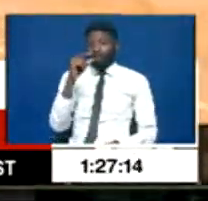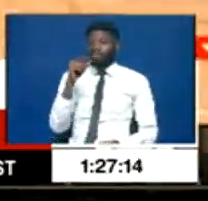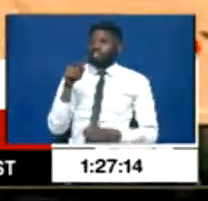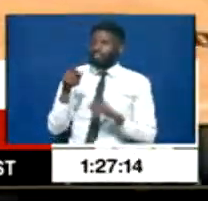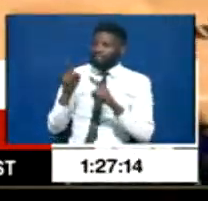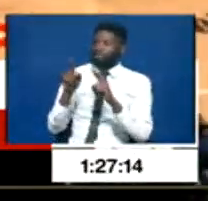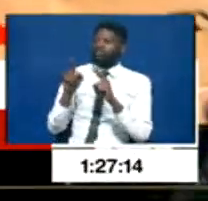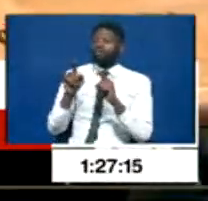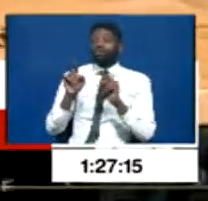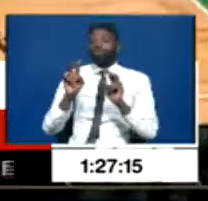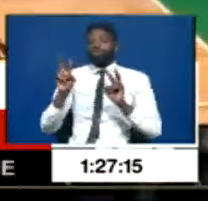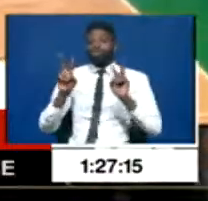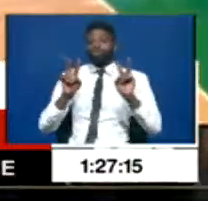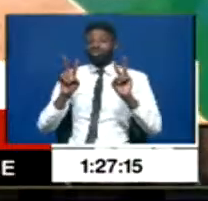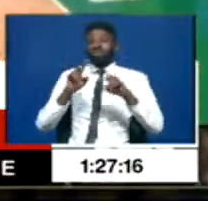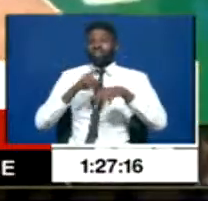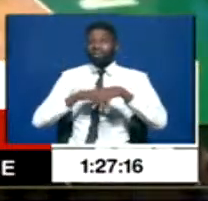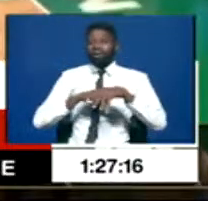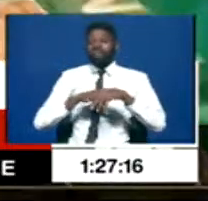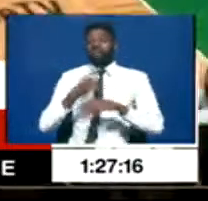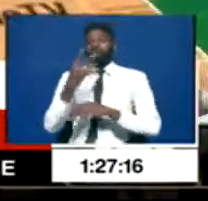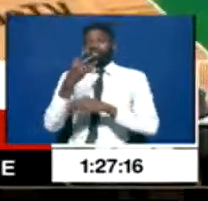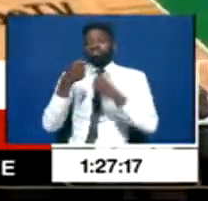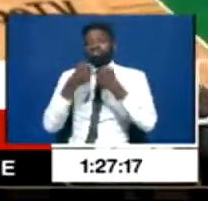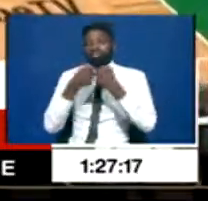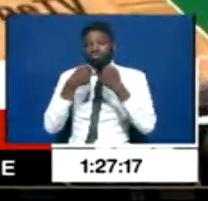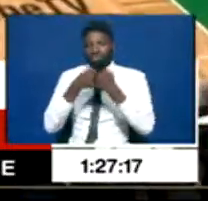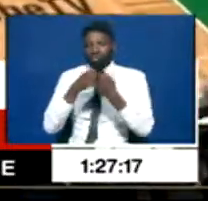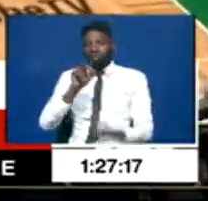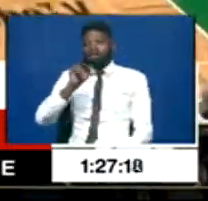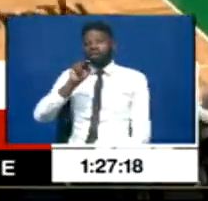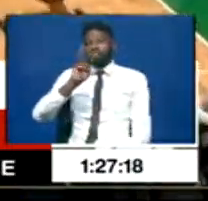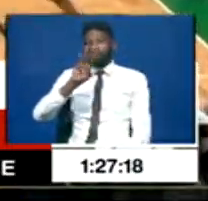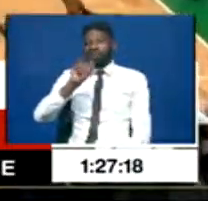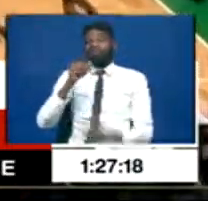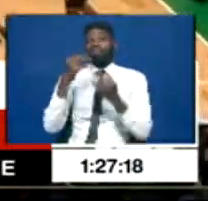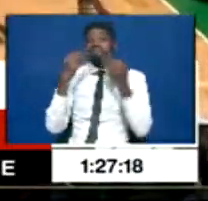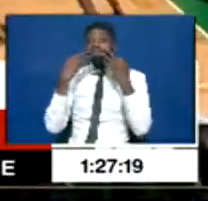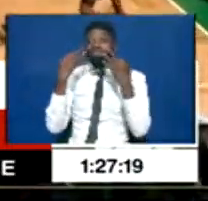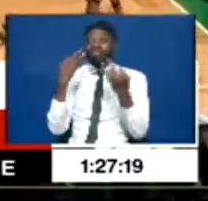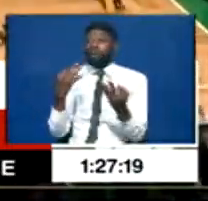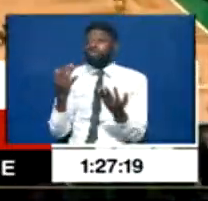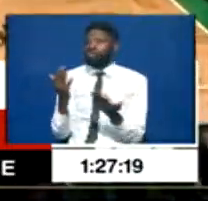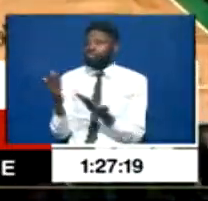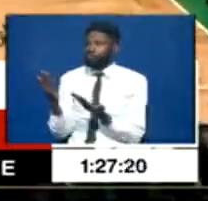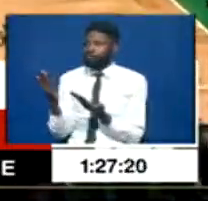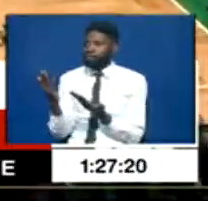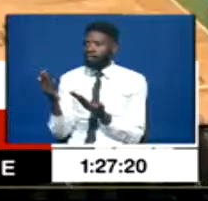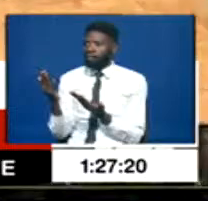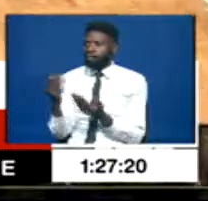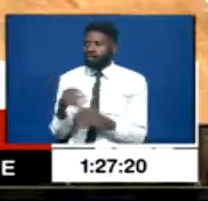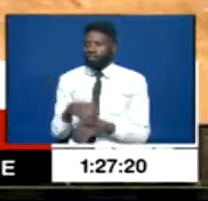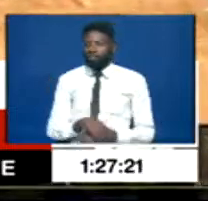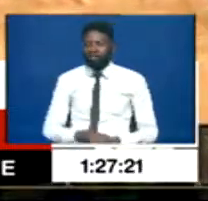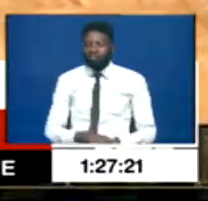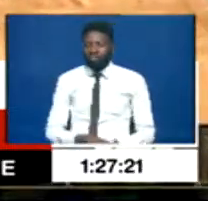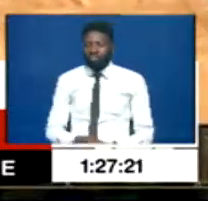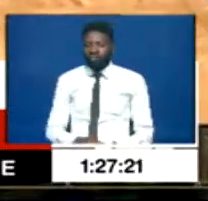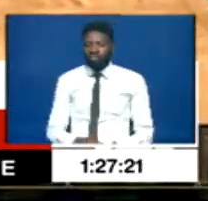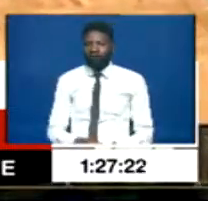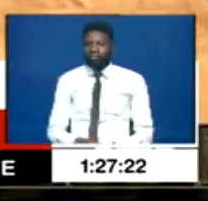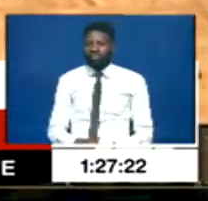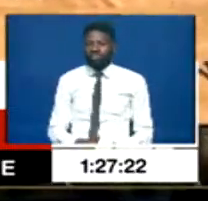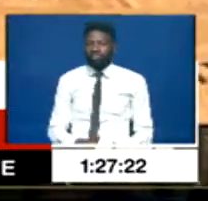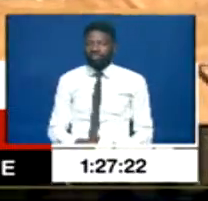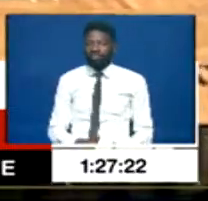2-2 in Game 4 of the NBA Finals. Good. Thompson comes off the screen. Got a three-pointer for